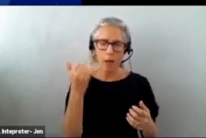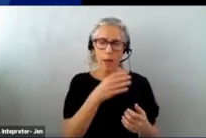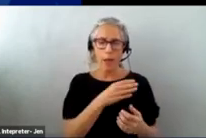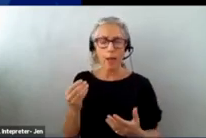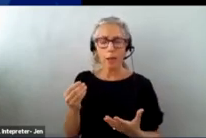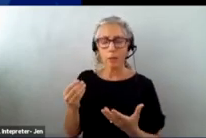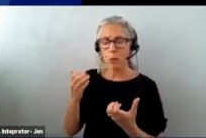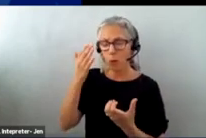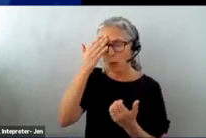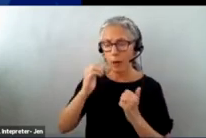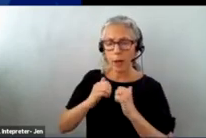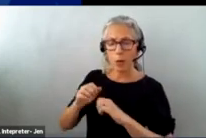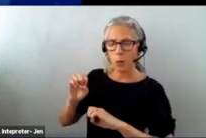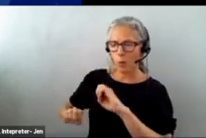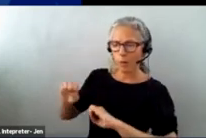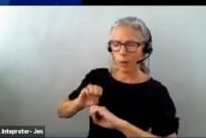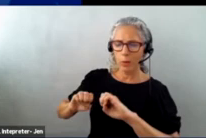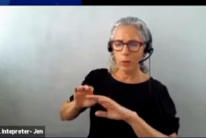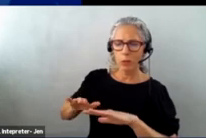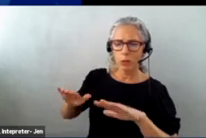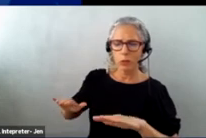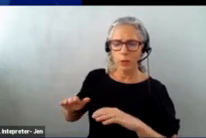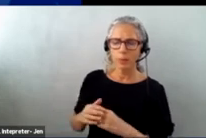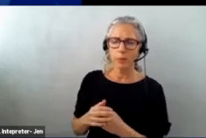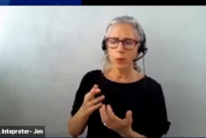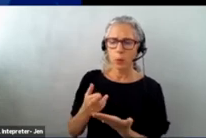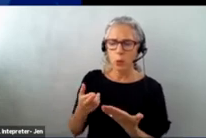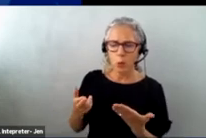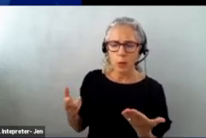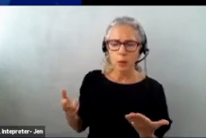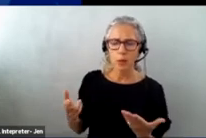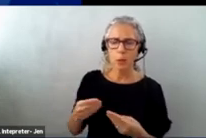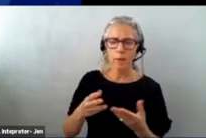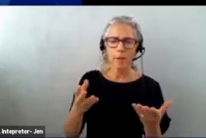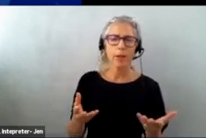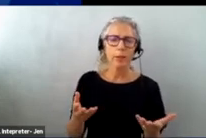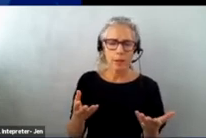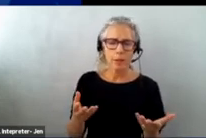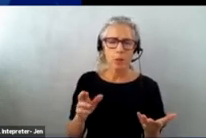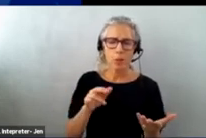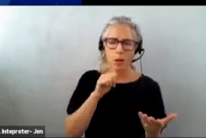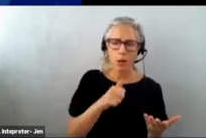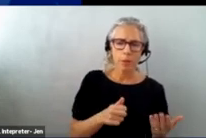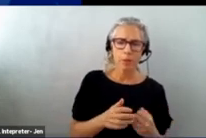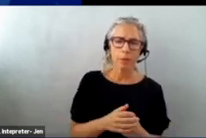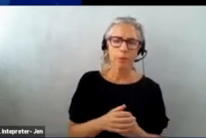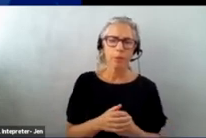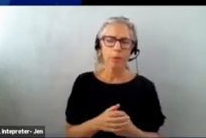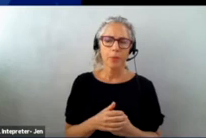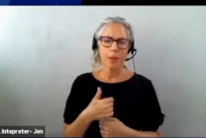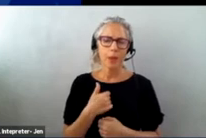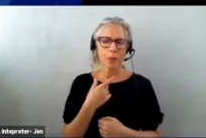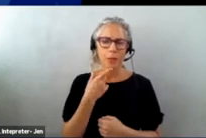we are evaluating children, what resources are being provided. So that I would